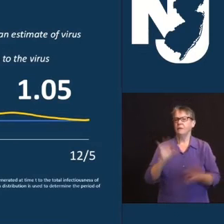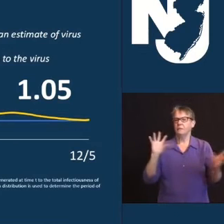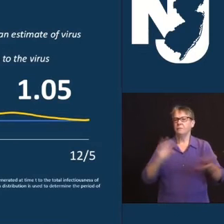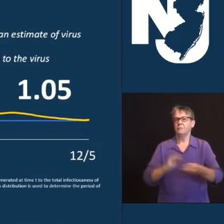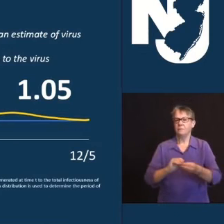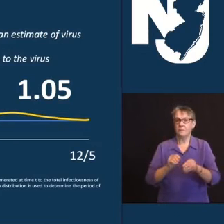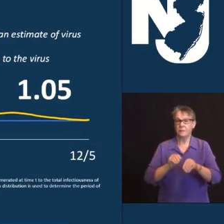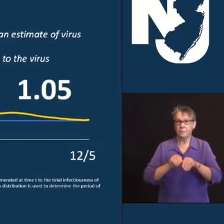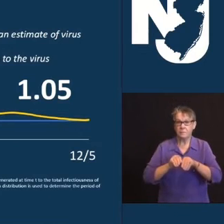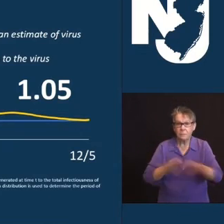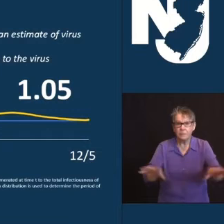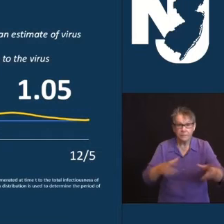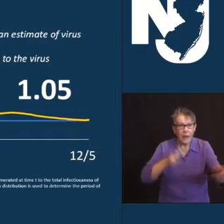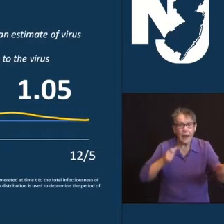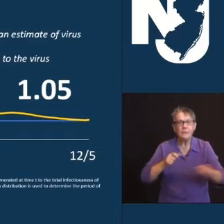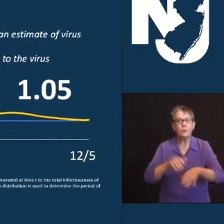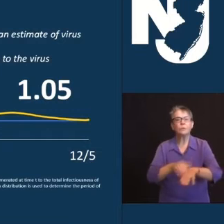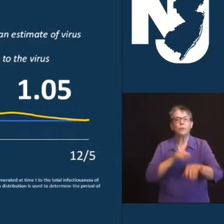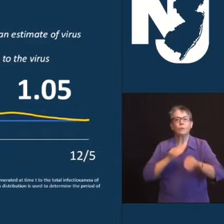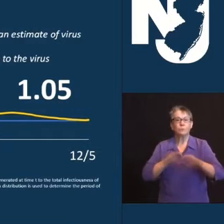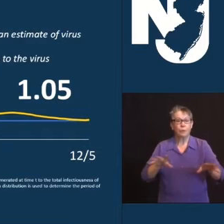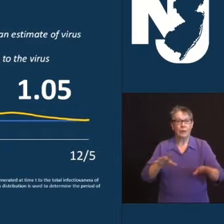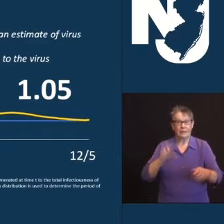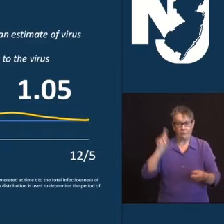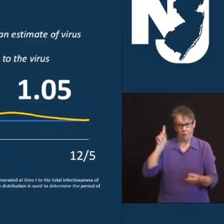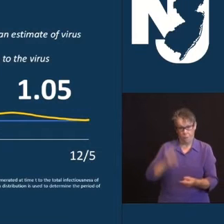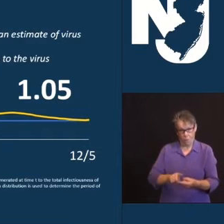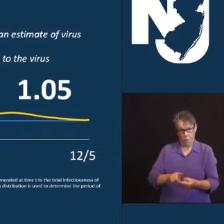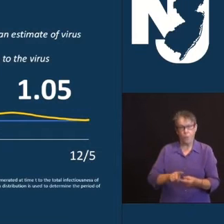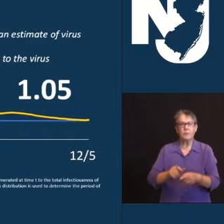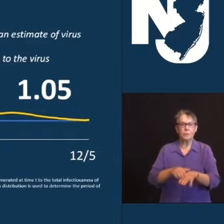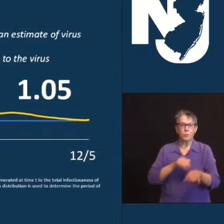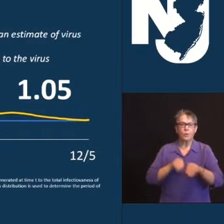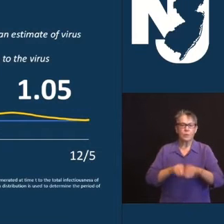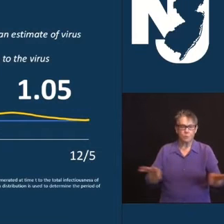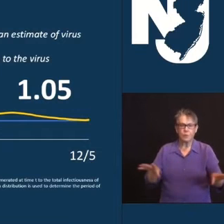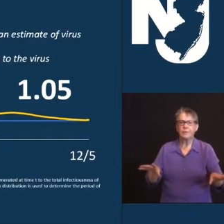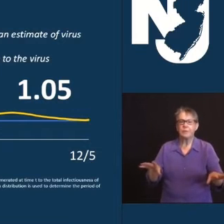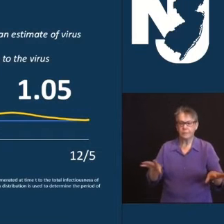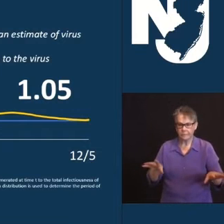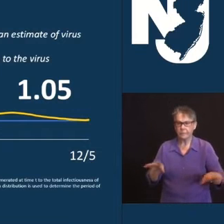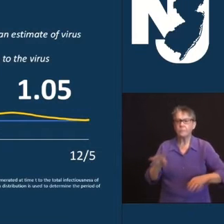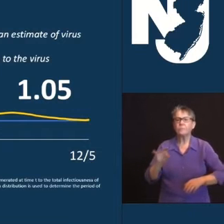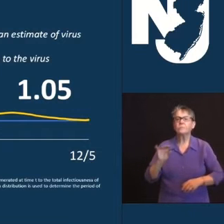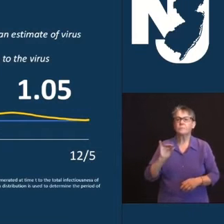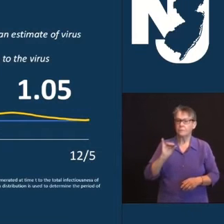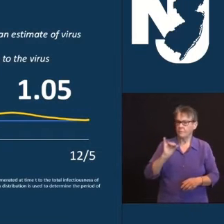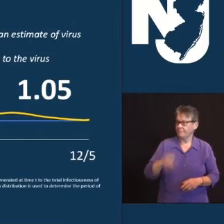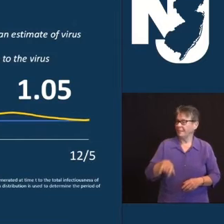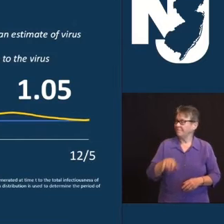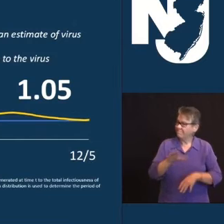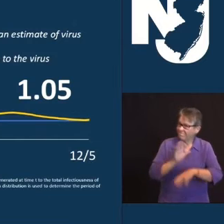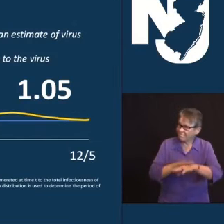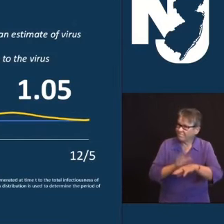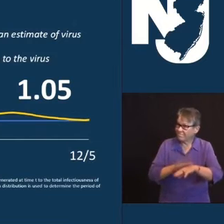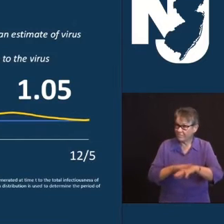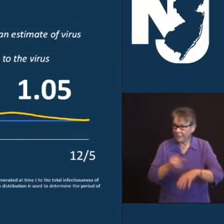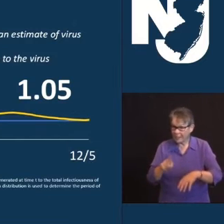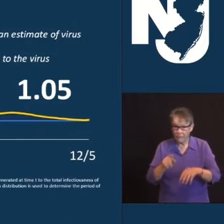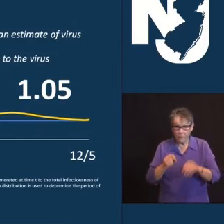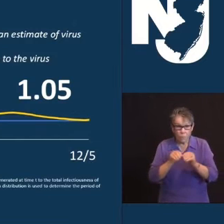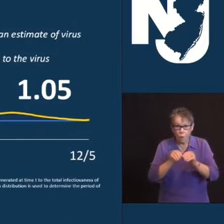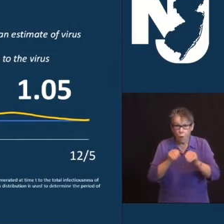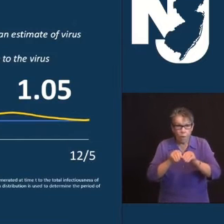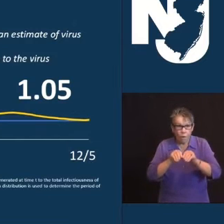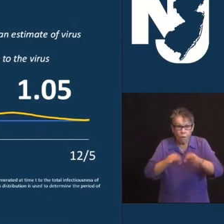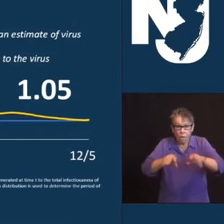experienced during the end of last week and through the weekend will push the RT up in the coming days. My guess is it gets up into the 1.2 plus